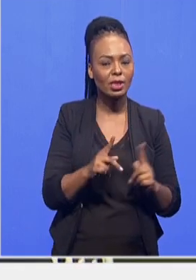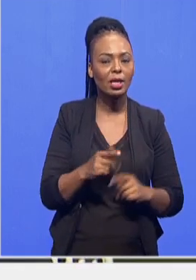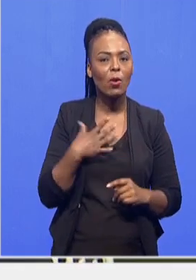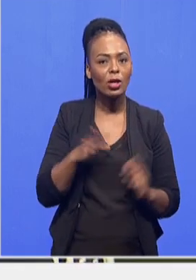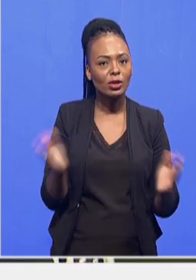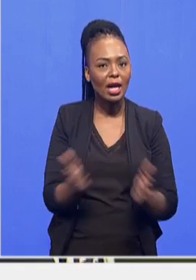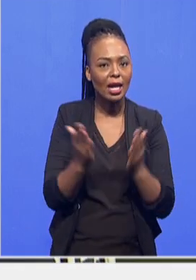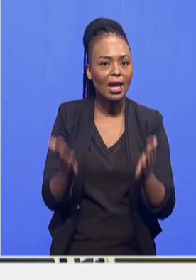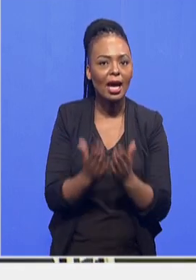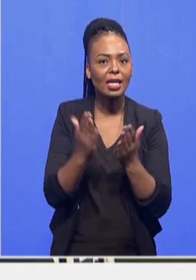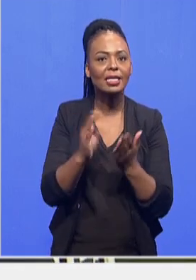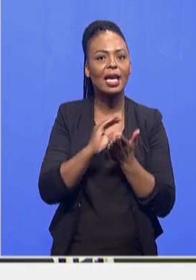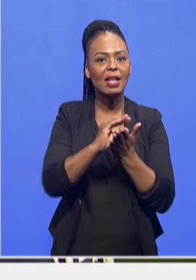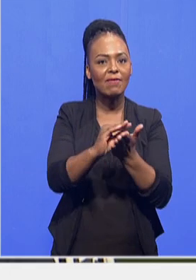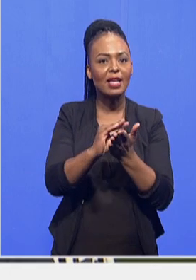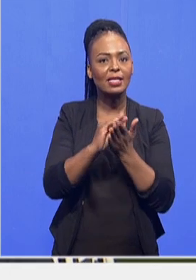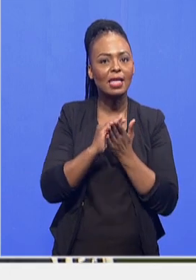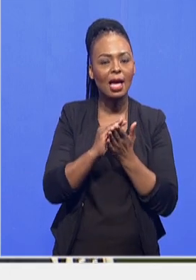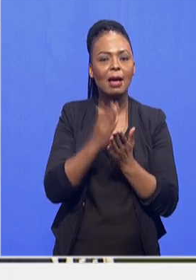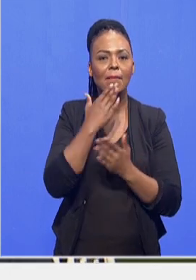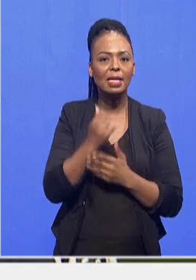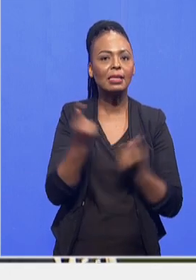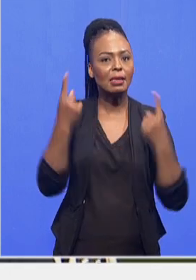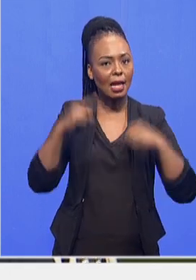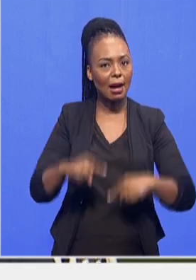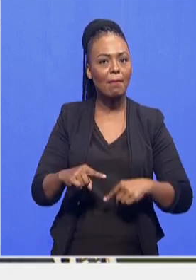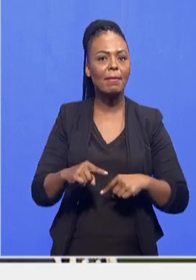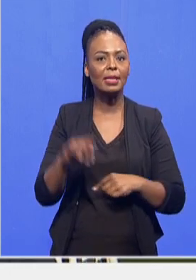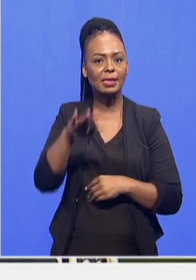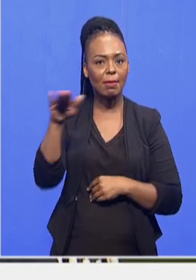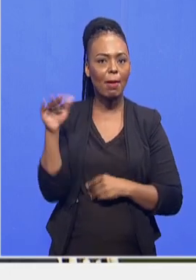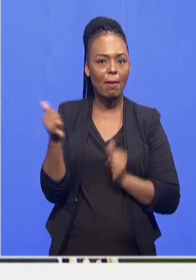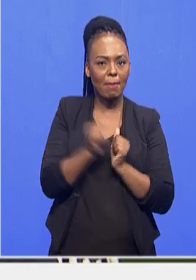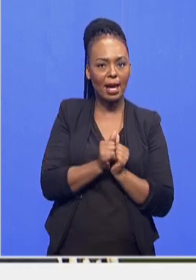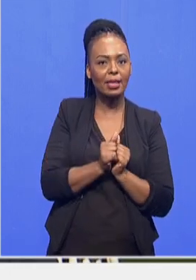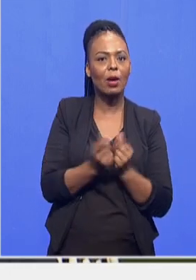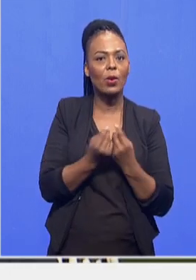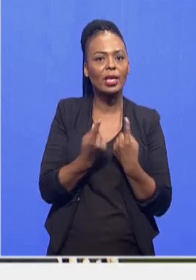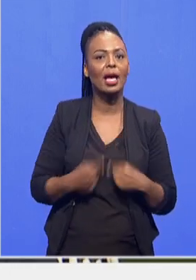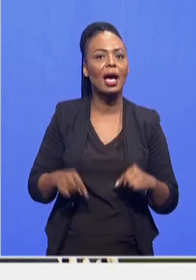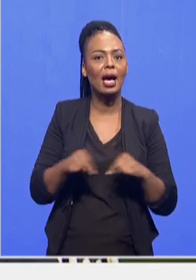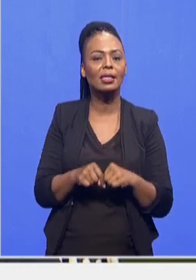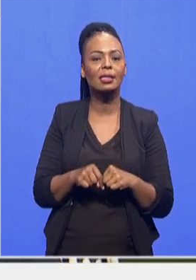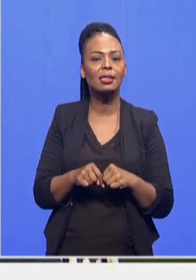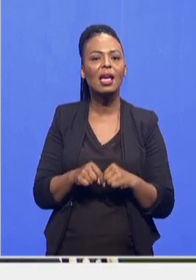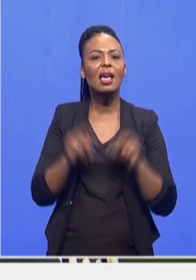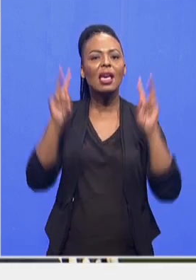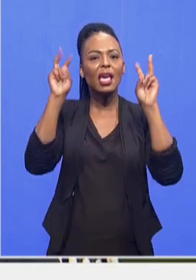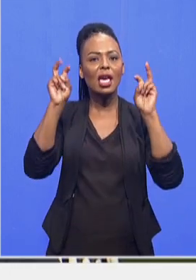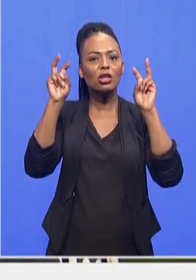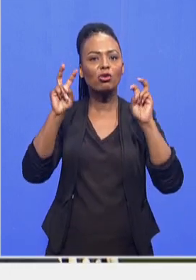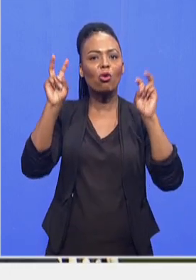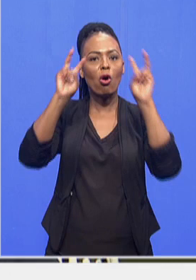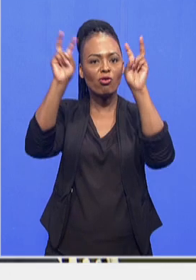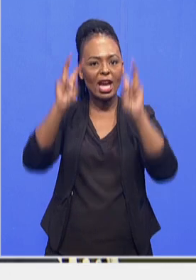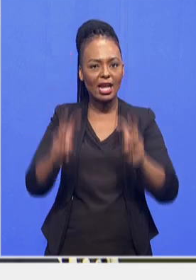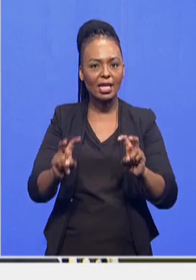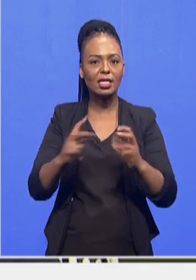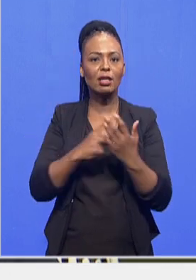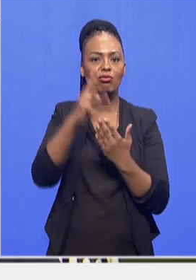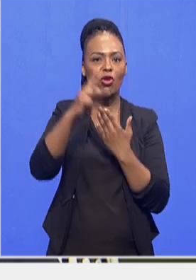investors to come into Zimbabwe and partner with us in terms of energy project development. We do